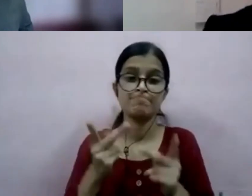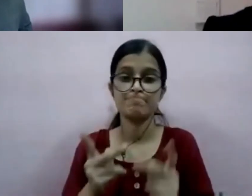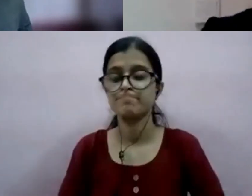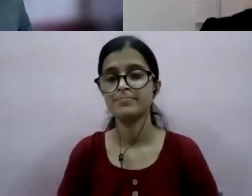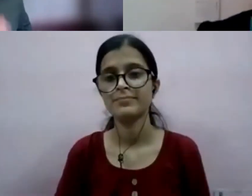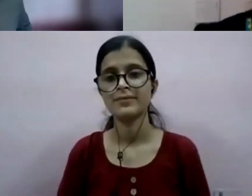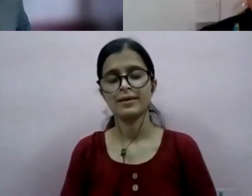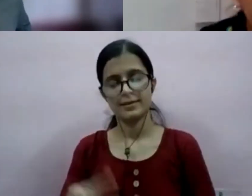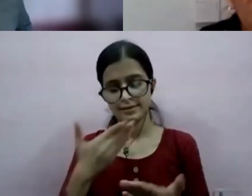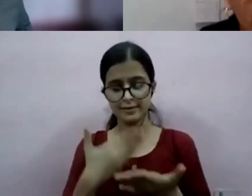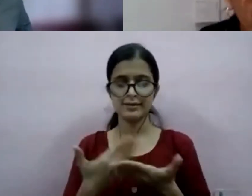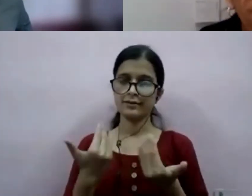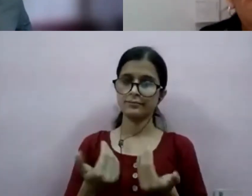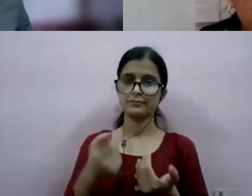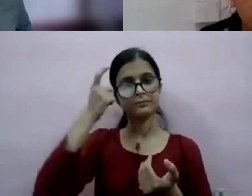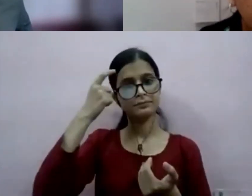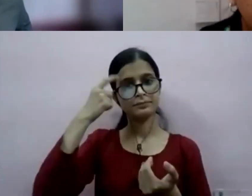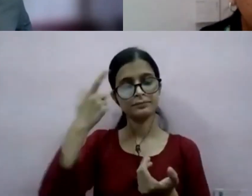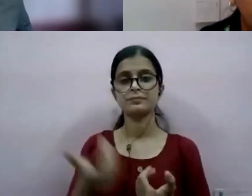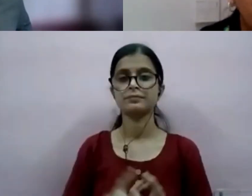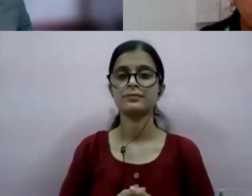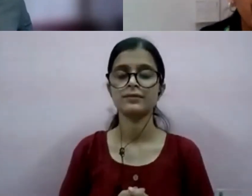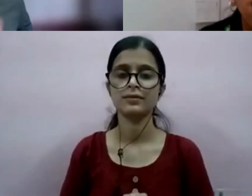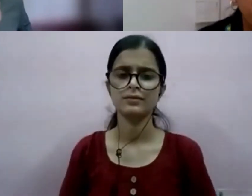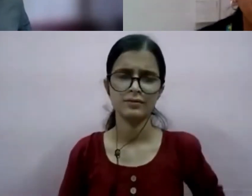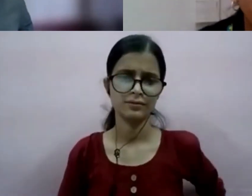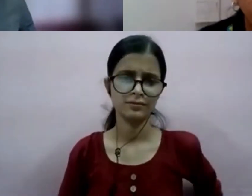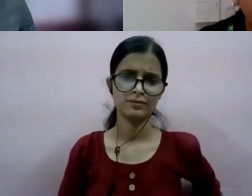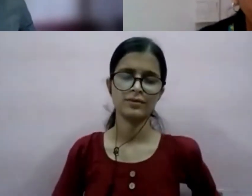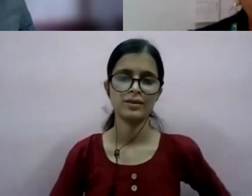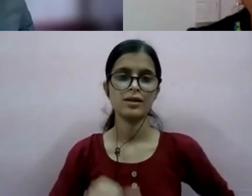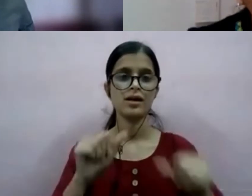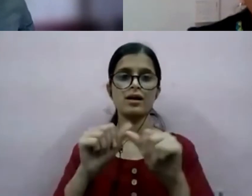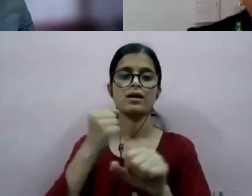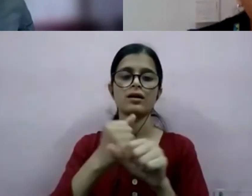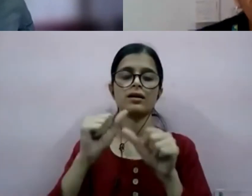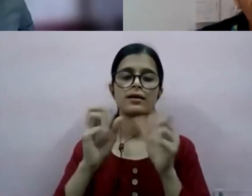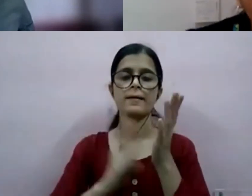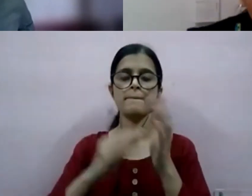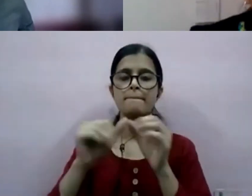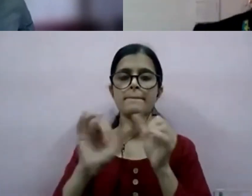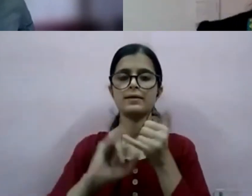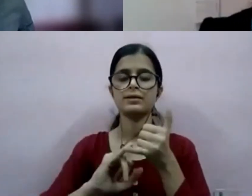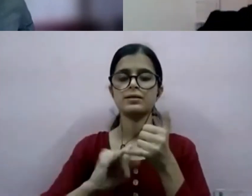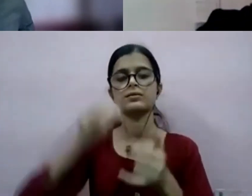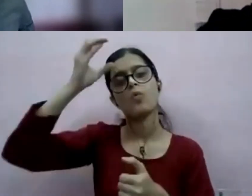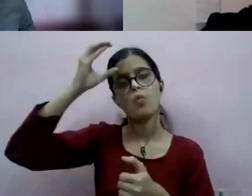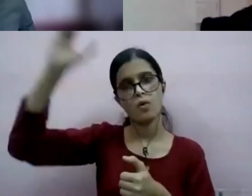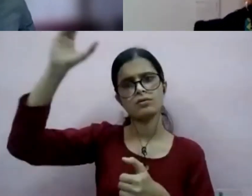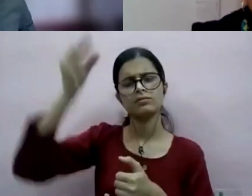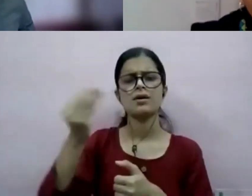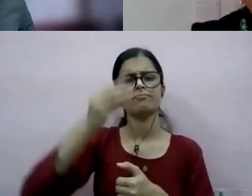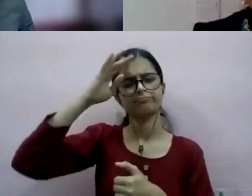Thank you. I think that question refers to Agamben's concept and other theorists working